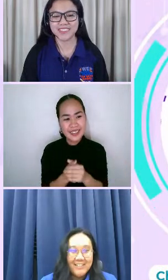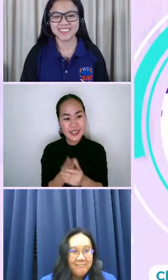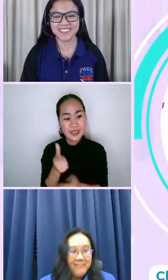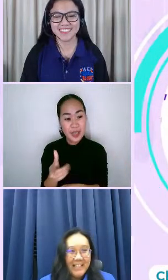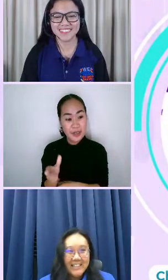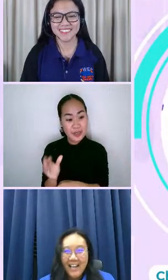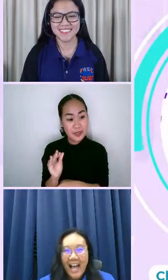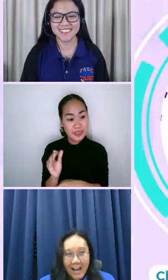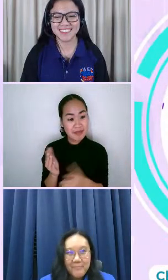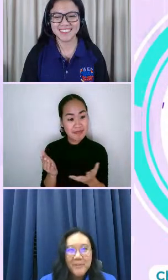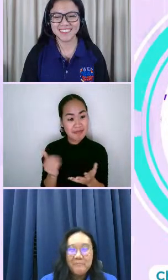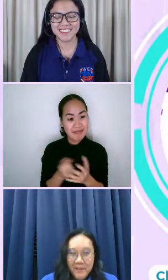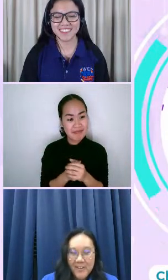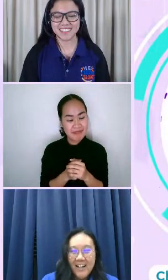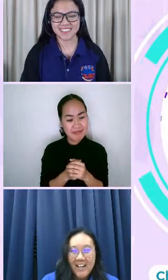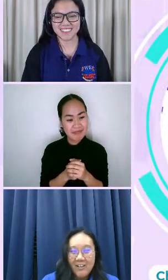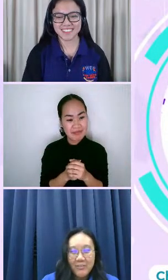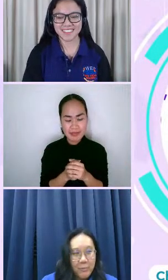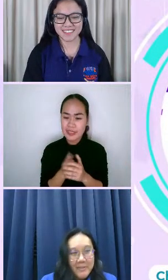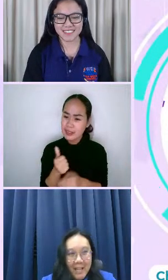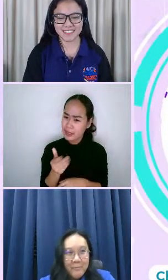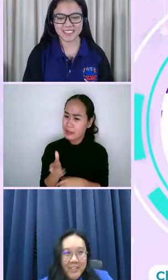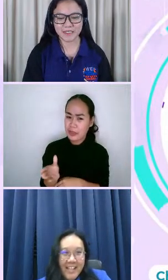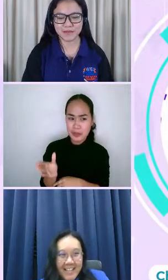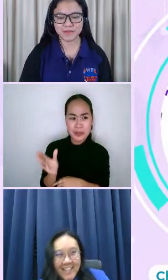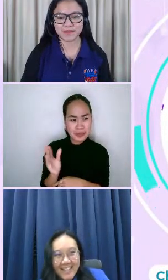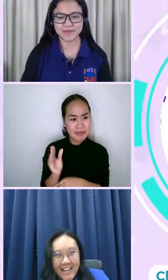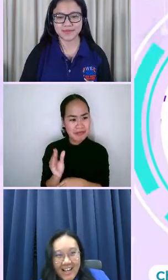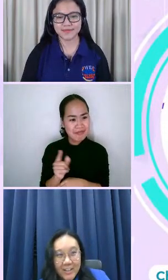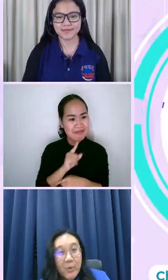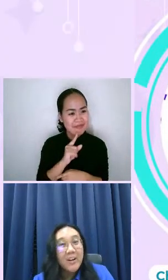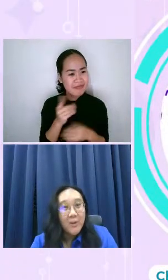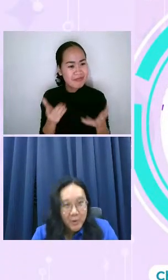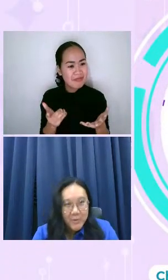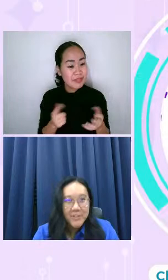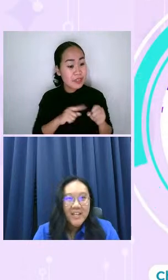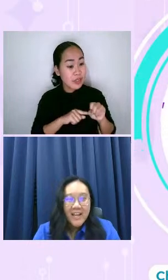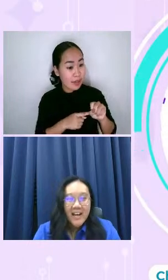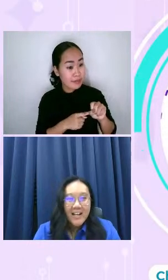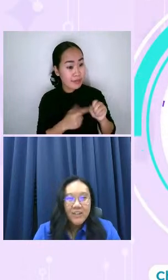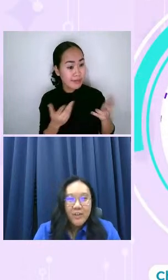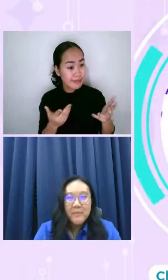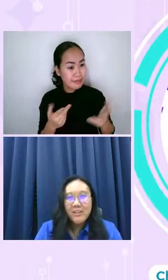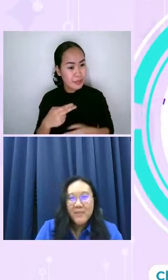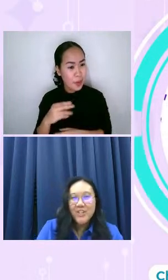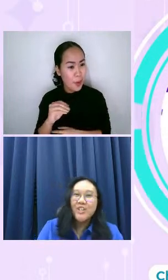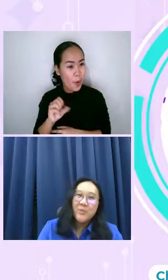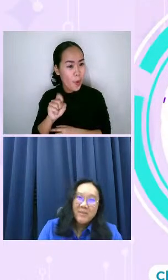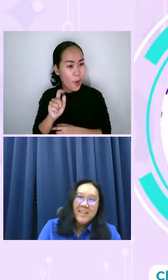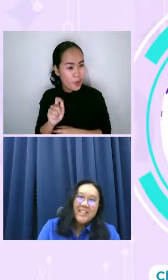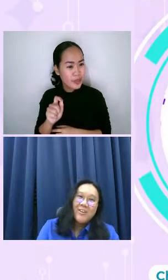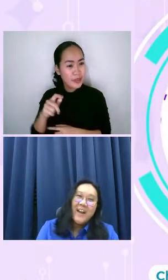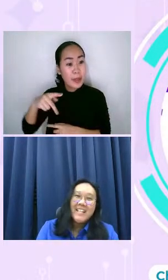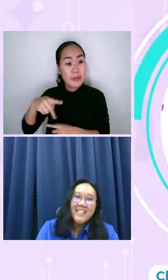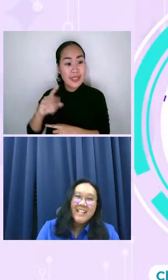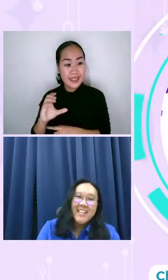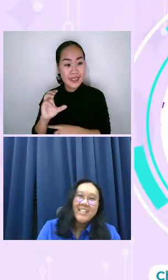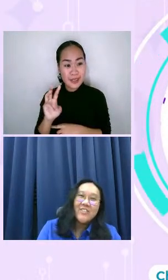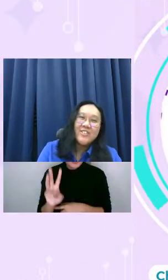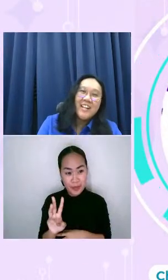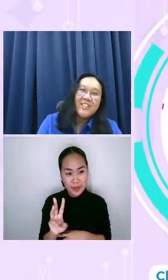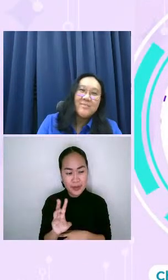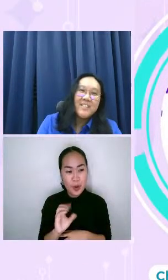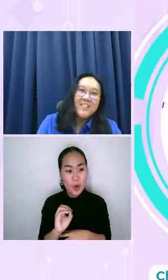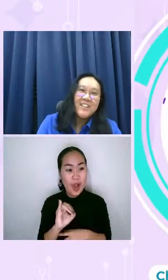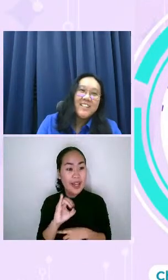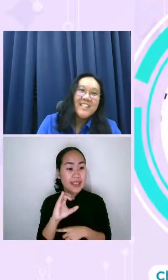po. Magandang hapon po. Umpisahan po na natin to our host, the Philippine Commission on Women, OIC